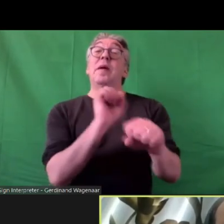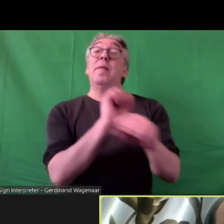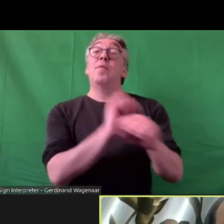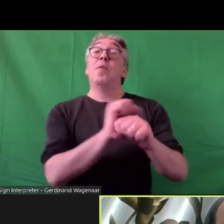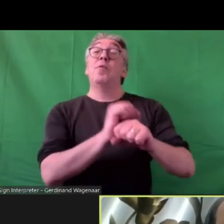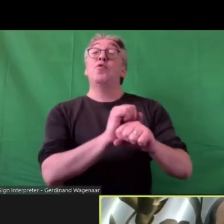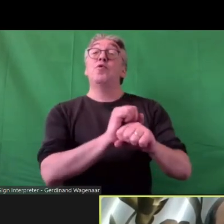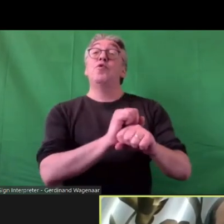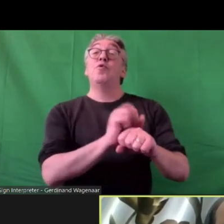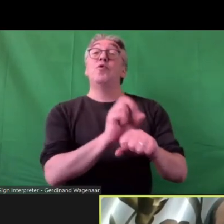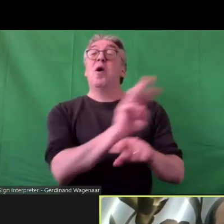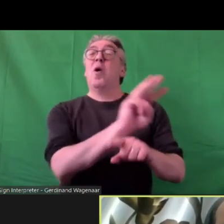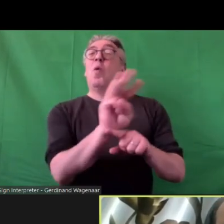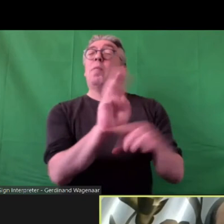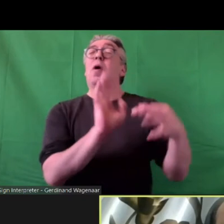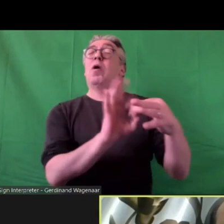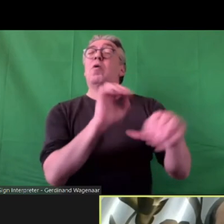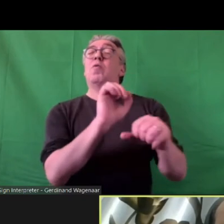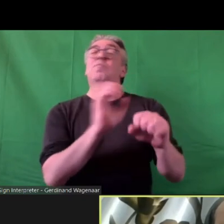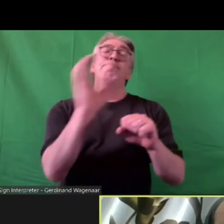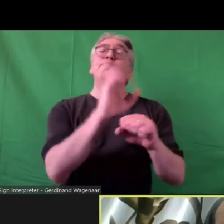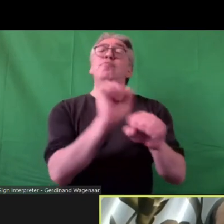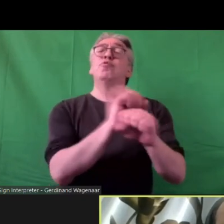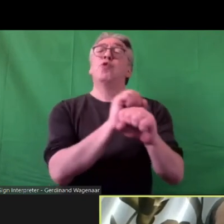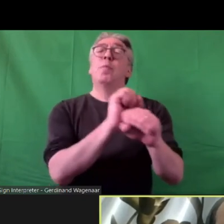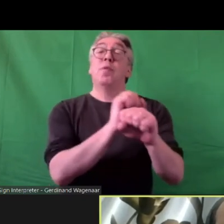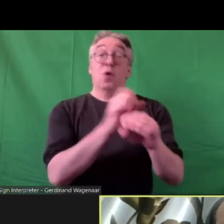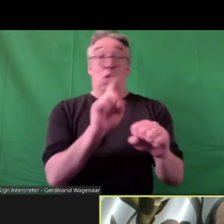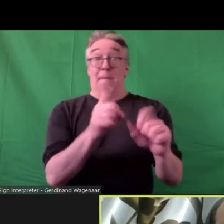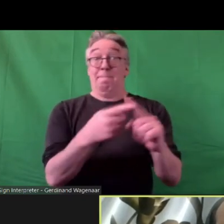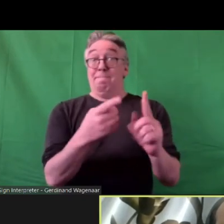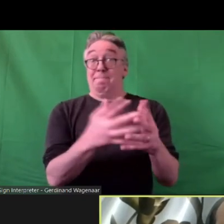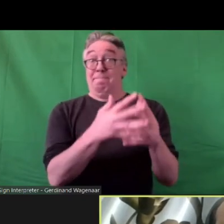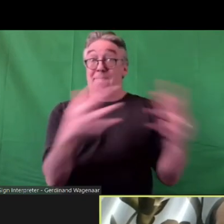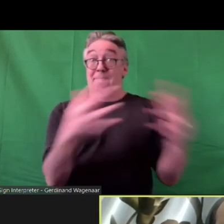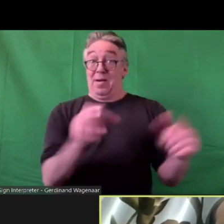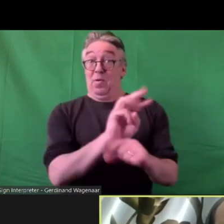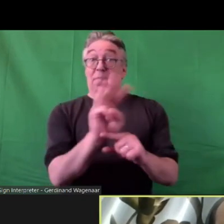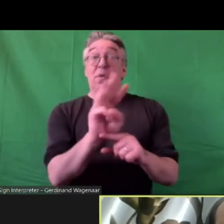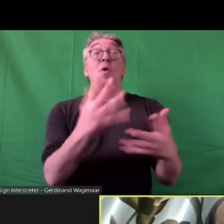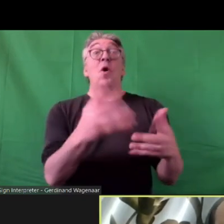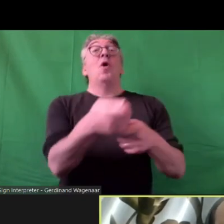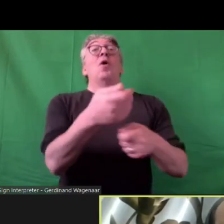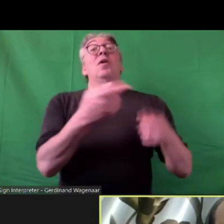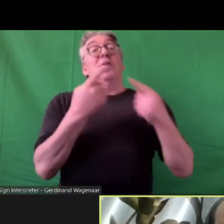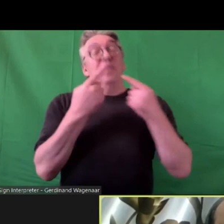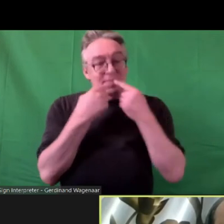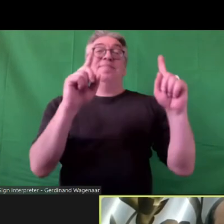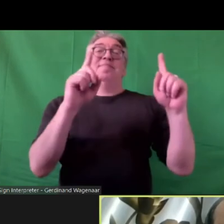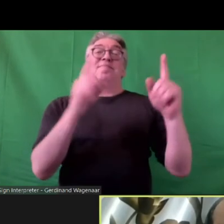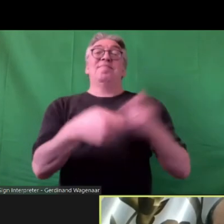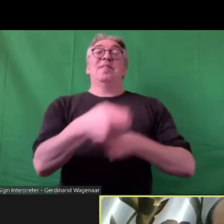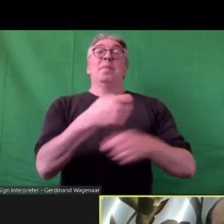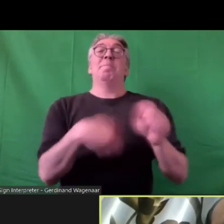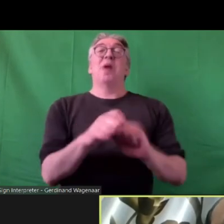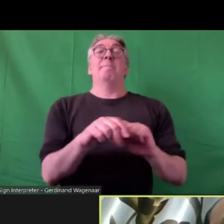for employment of people. Now it is becoming accessible and inclusive for all citizens with